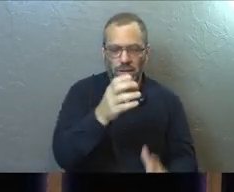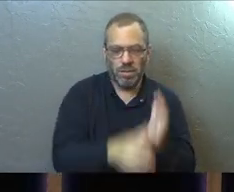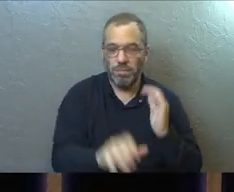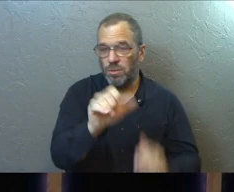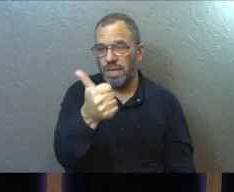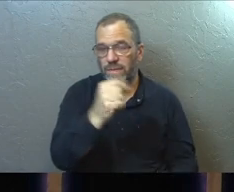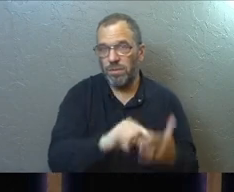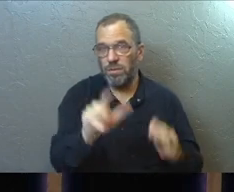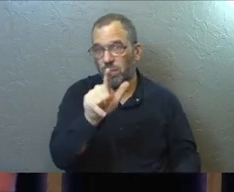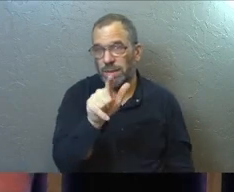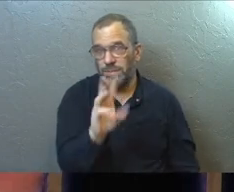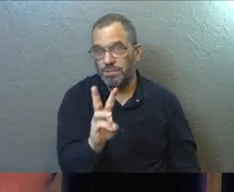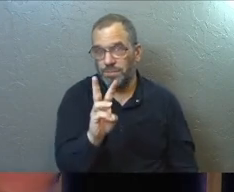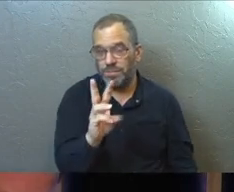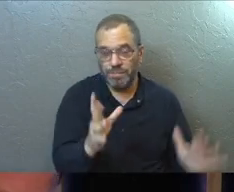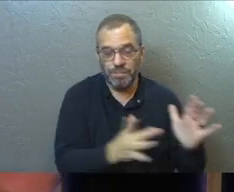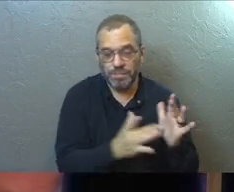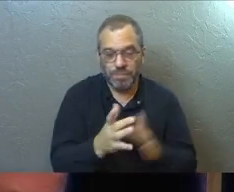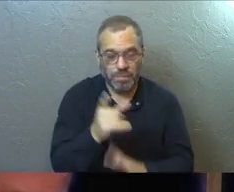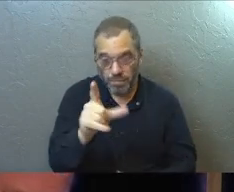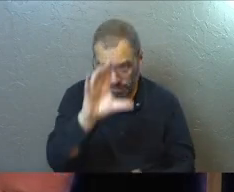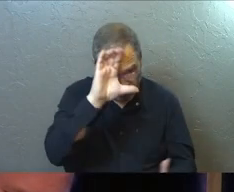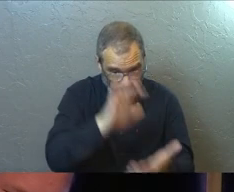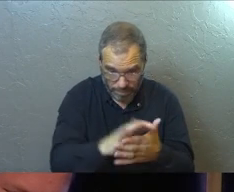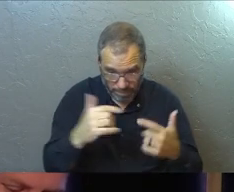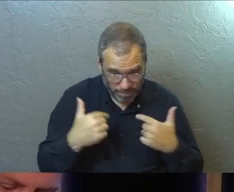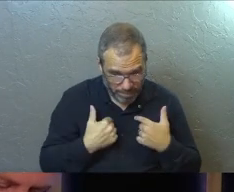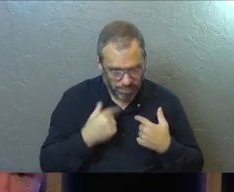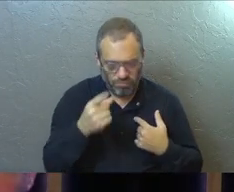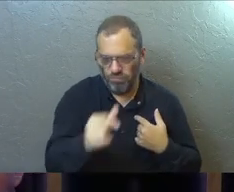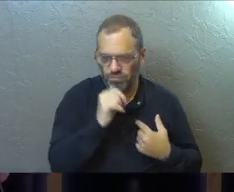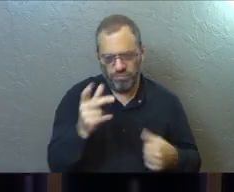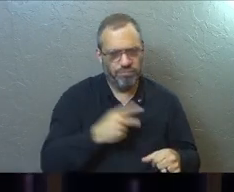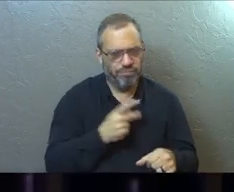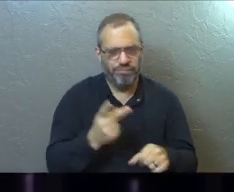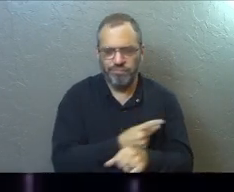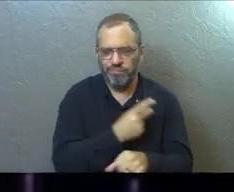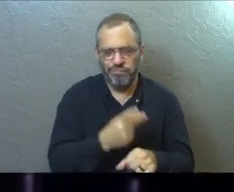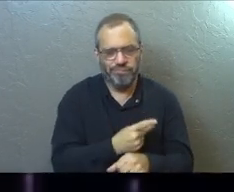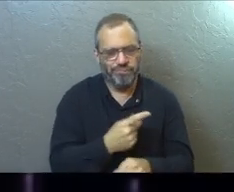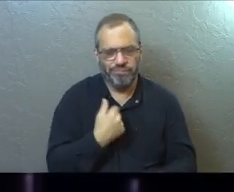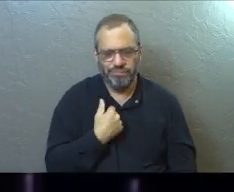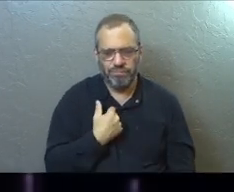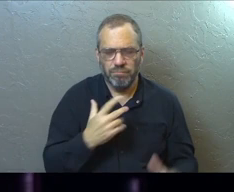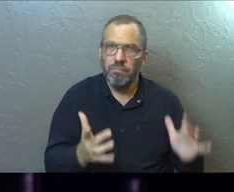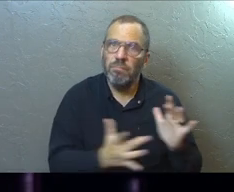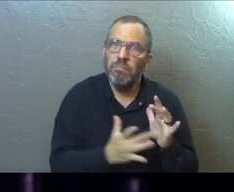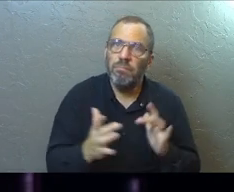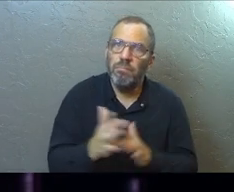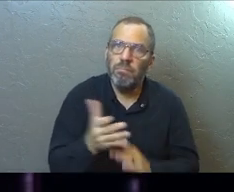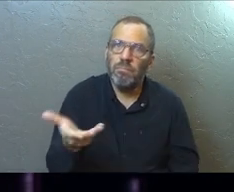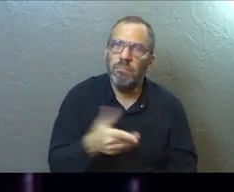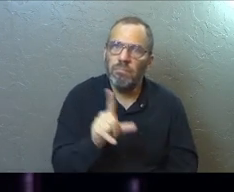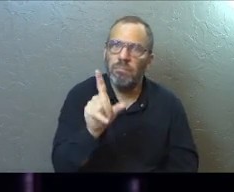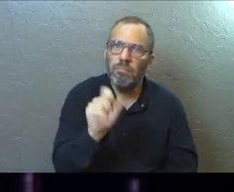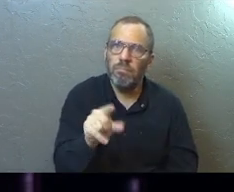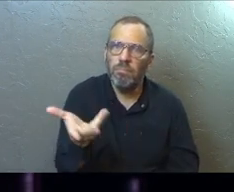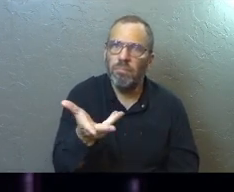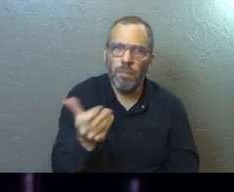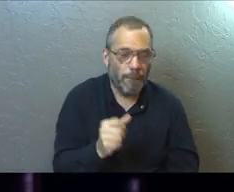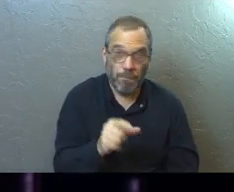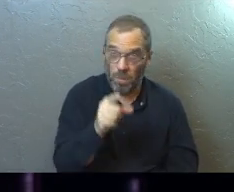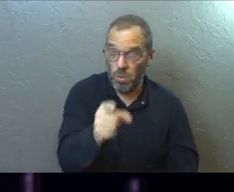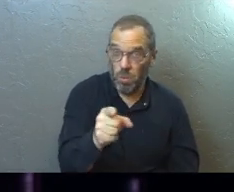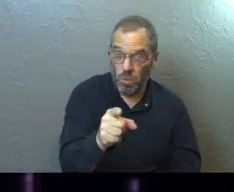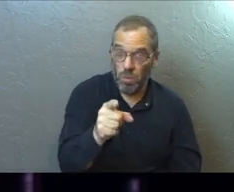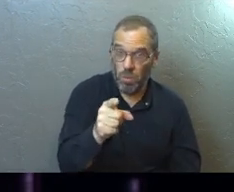John 10:26. Jesus said, but you don't believe me because you are not my sheep. So Jesus introduces the question of,